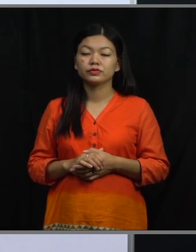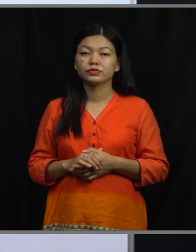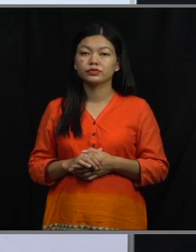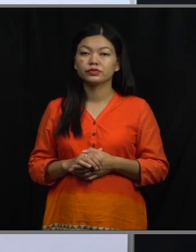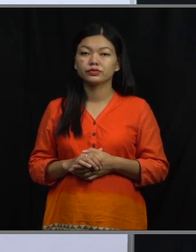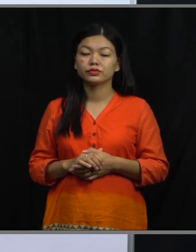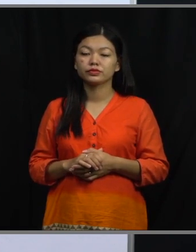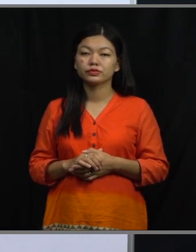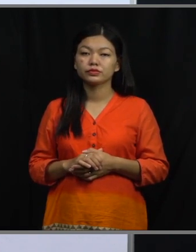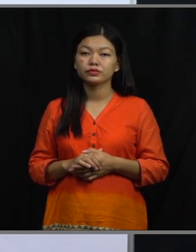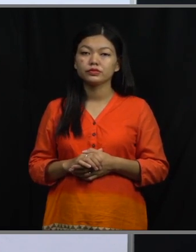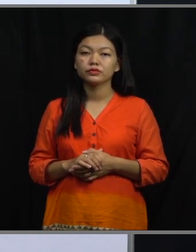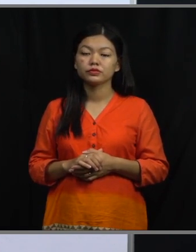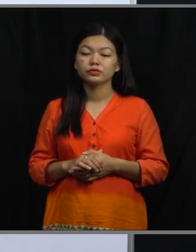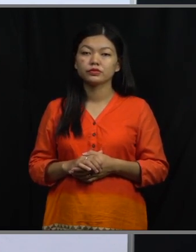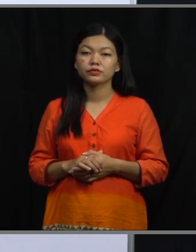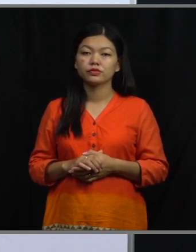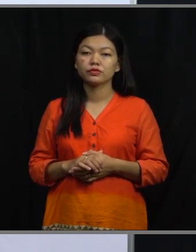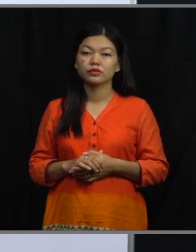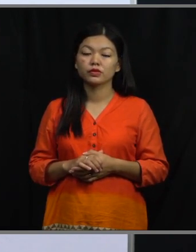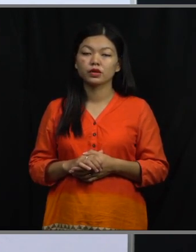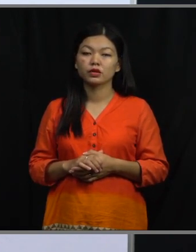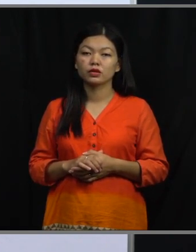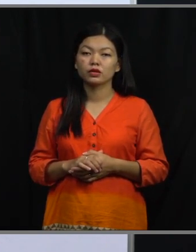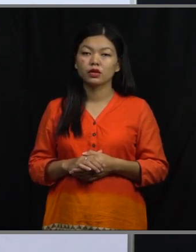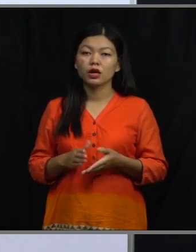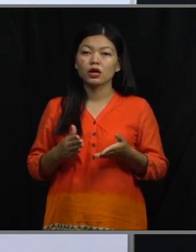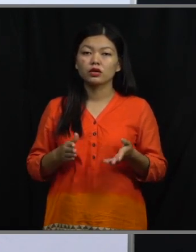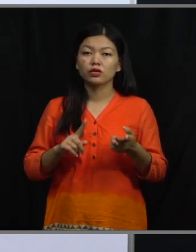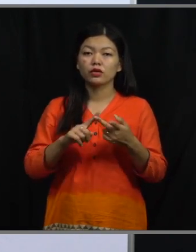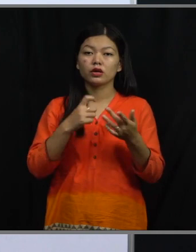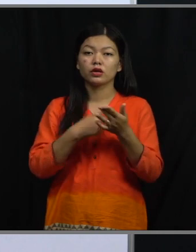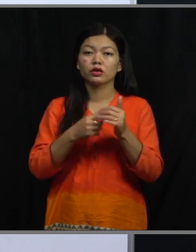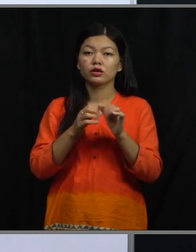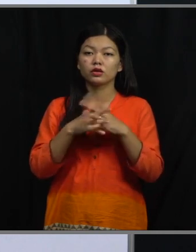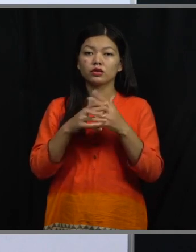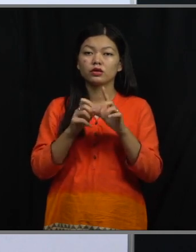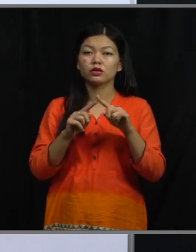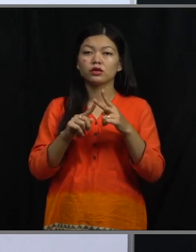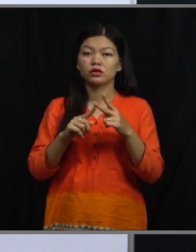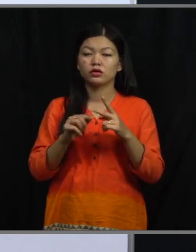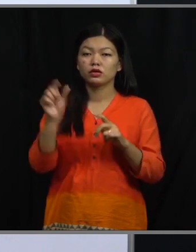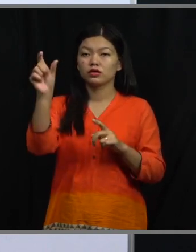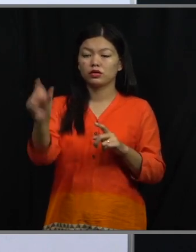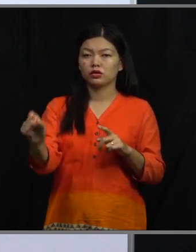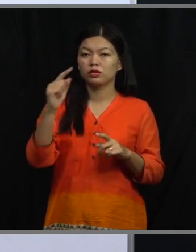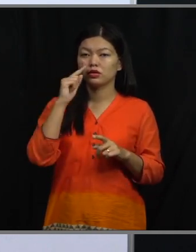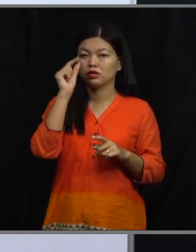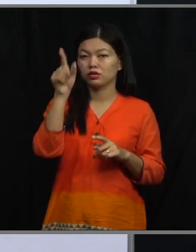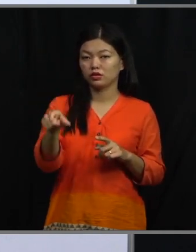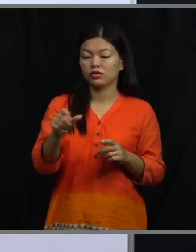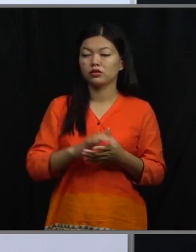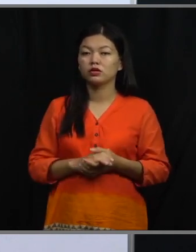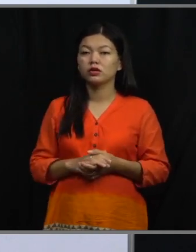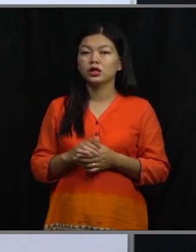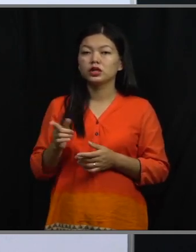which is called as affinity. Now, according to Iravati Karve again, okay, here it talks